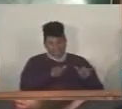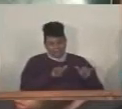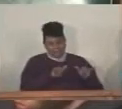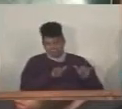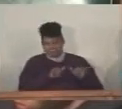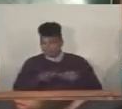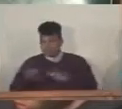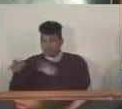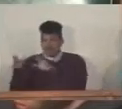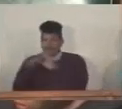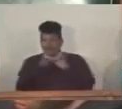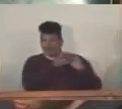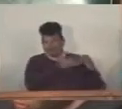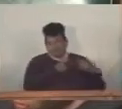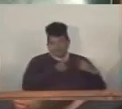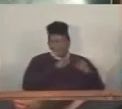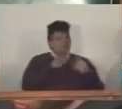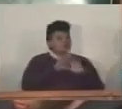Sorry.